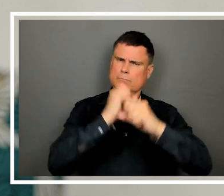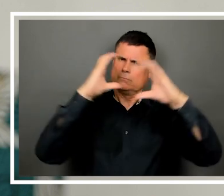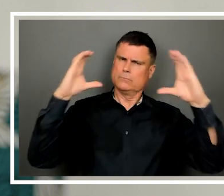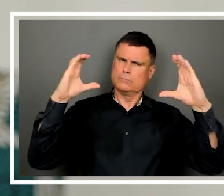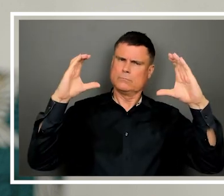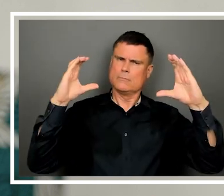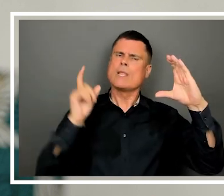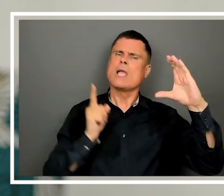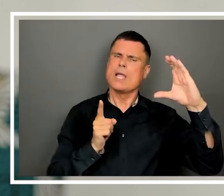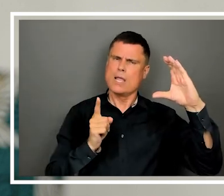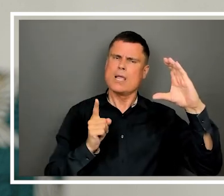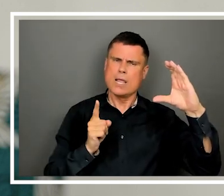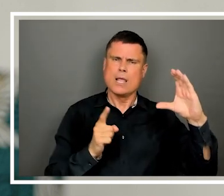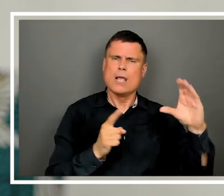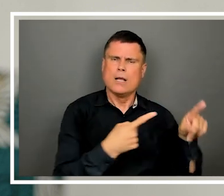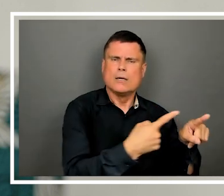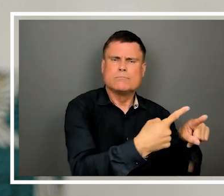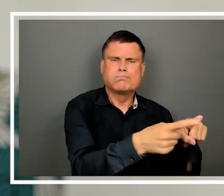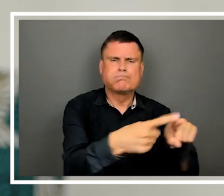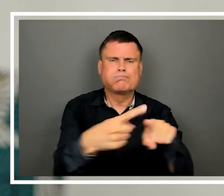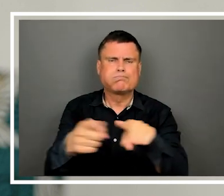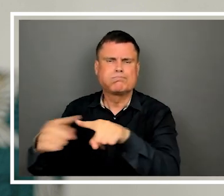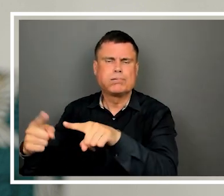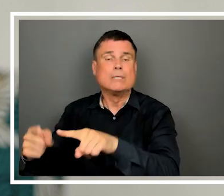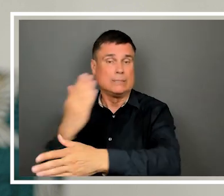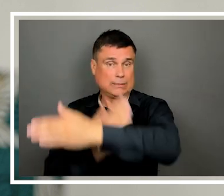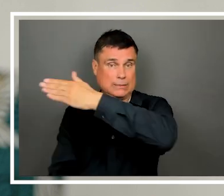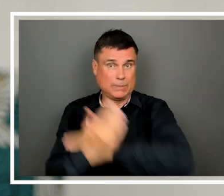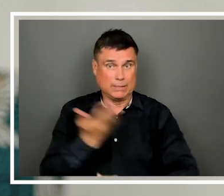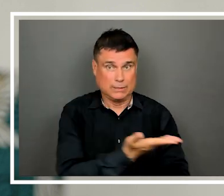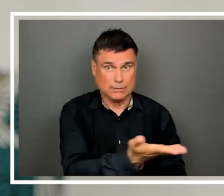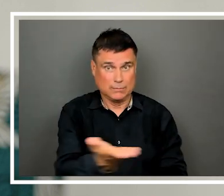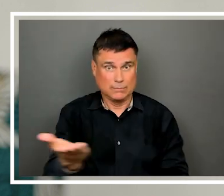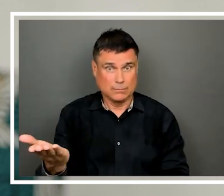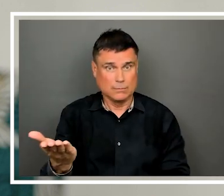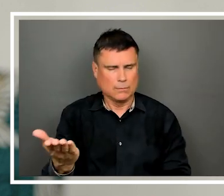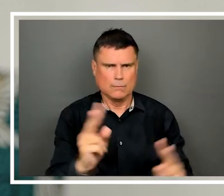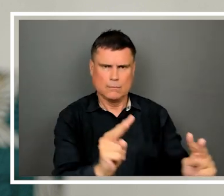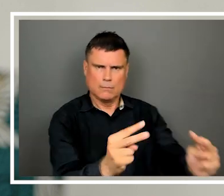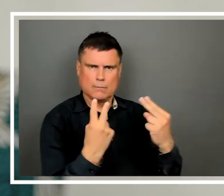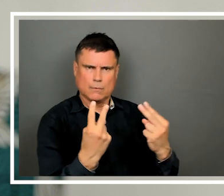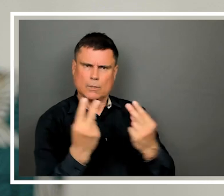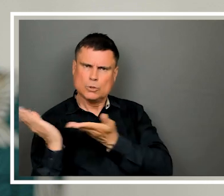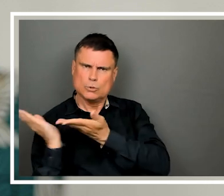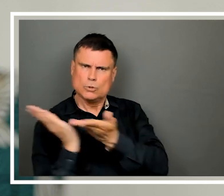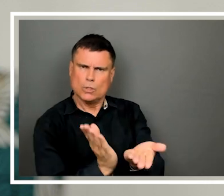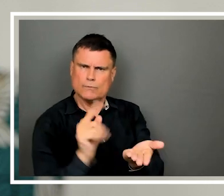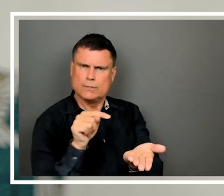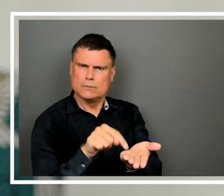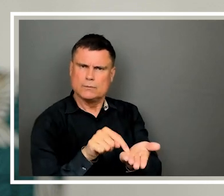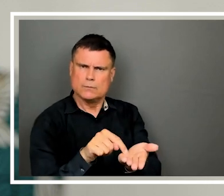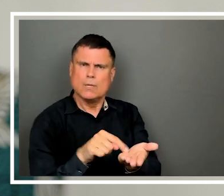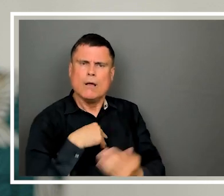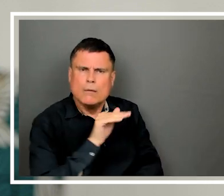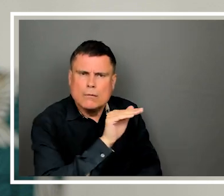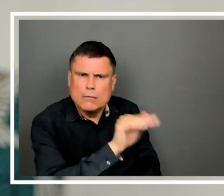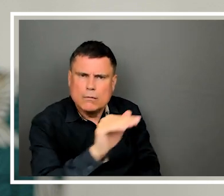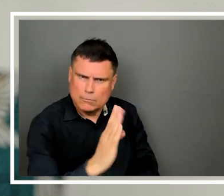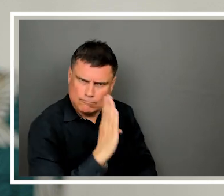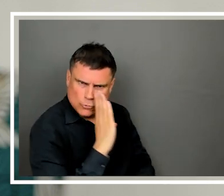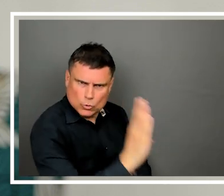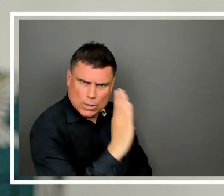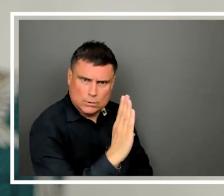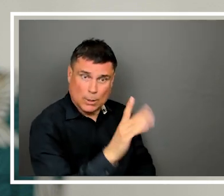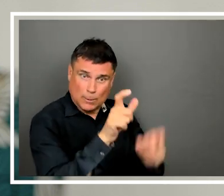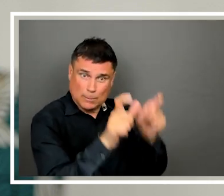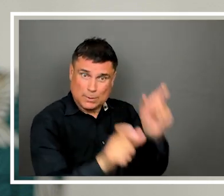to understand how people with different types of disabilities see our services. And for that, we have to ask persons